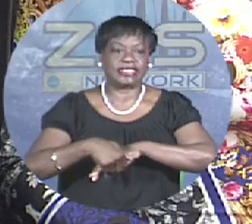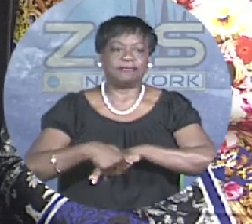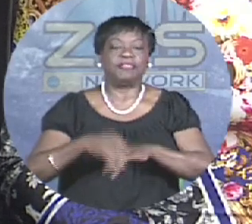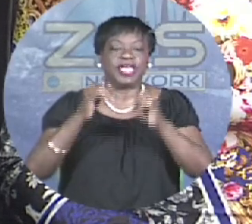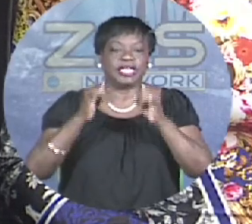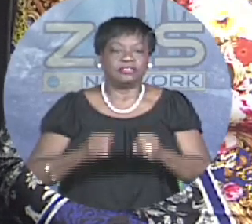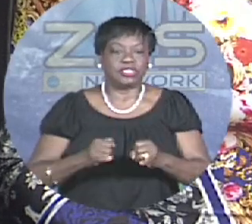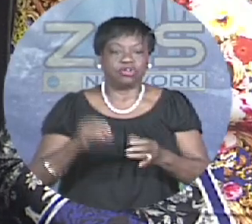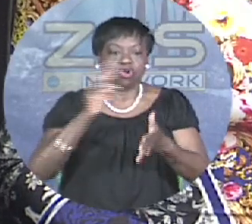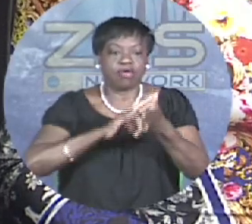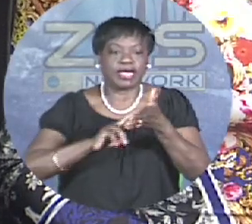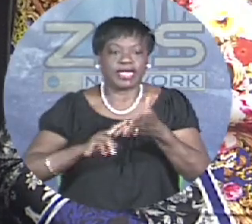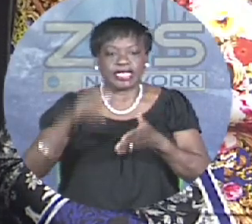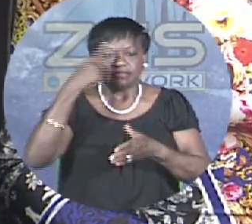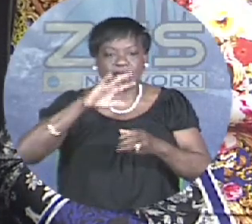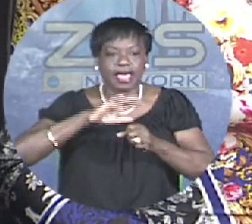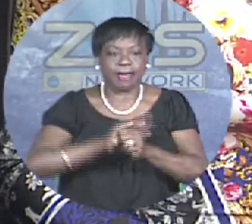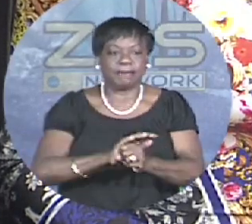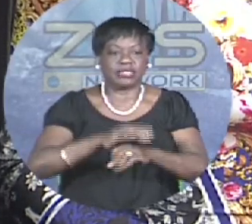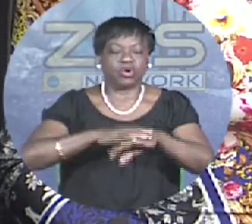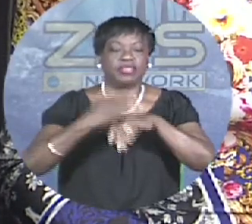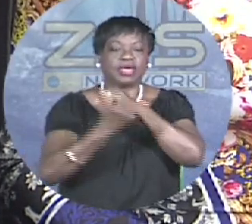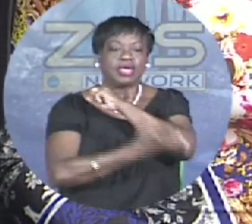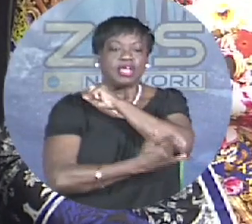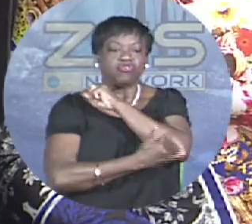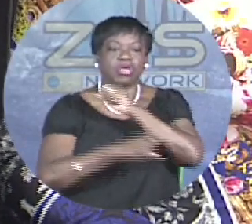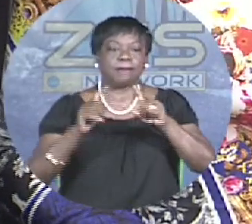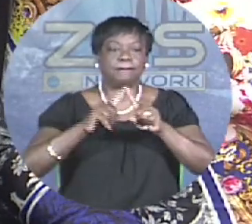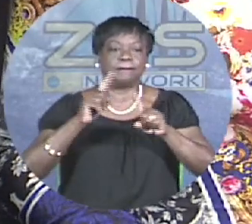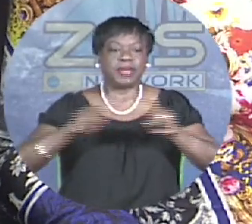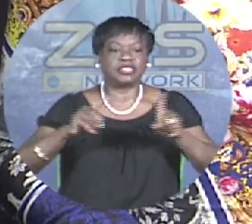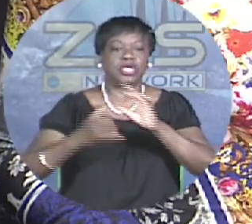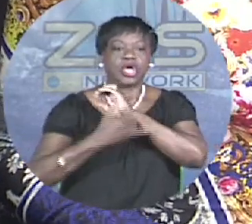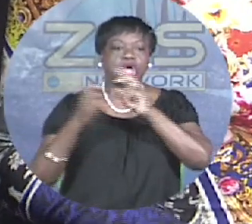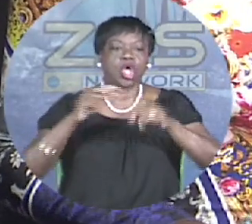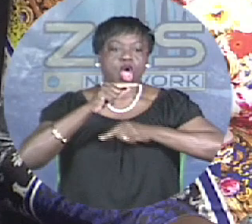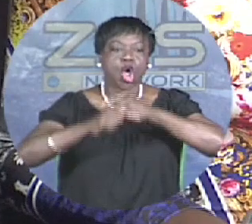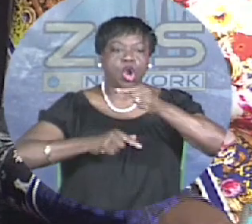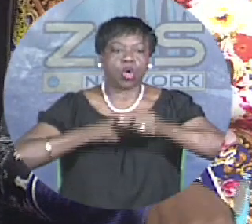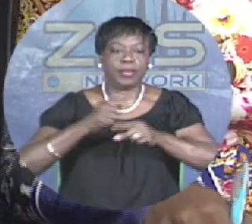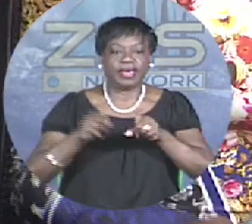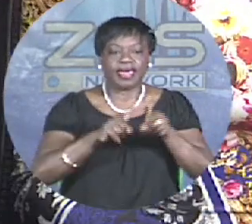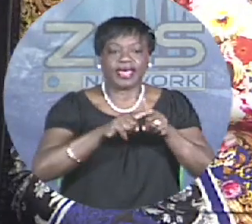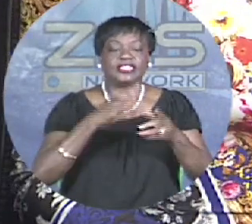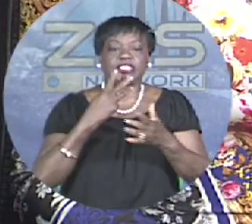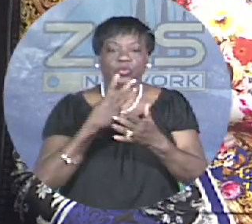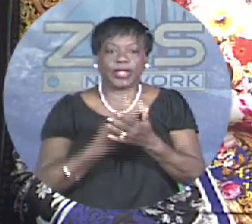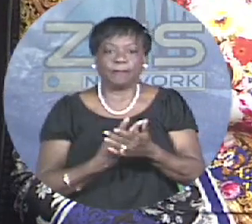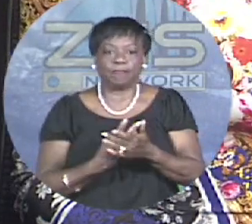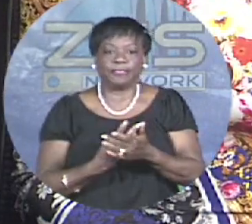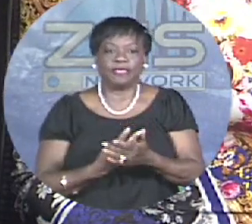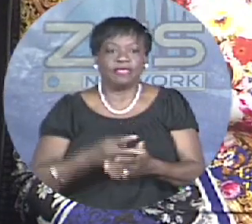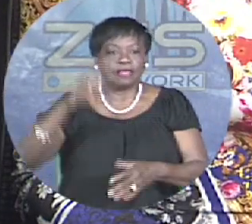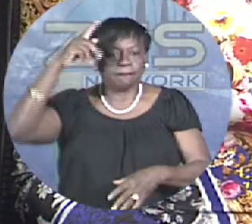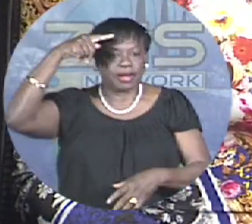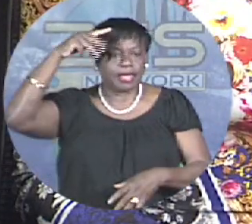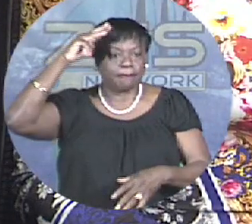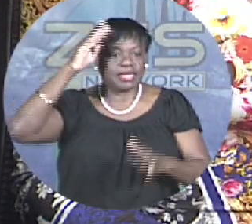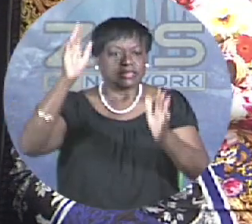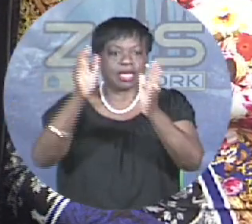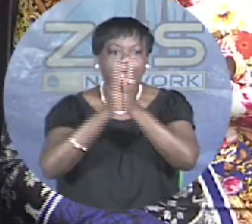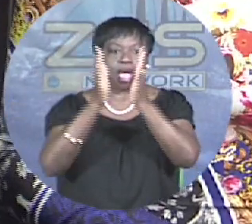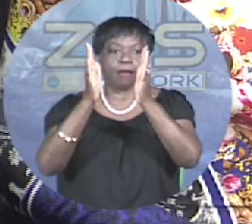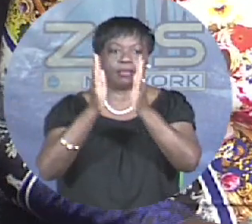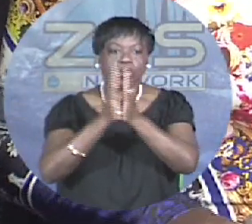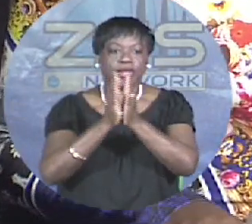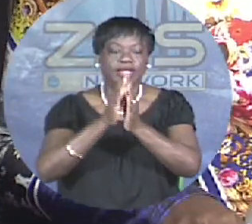recognized for their impact on the country, but globally as well. Altavi's Malinx tells us that the Prime Minister applauded the foundation's